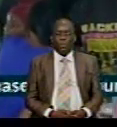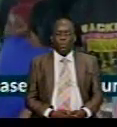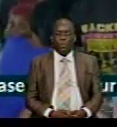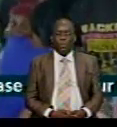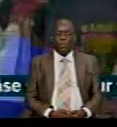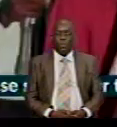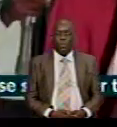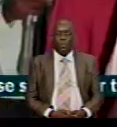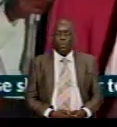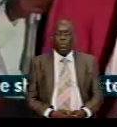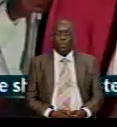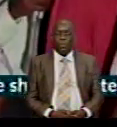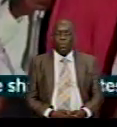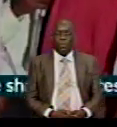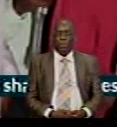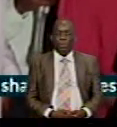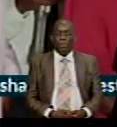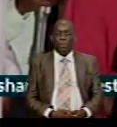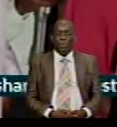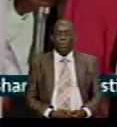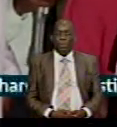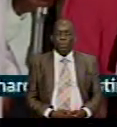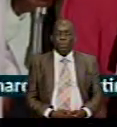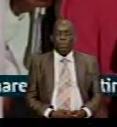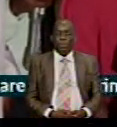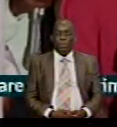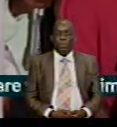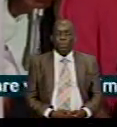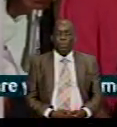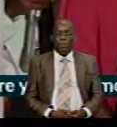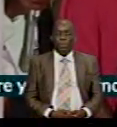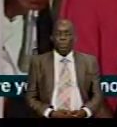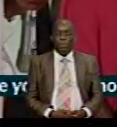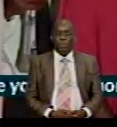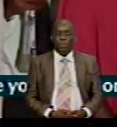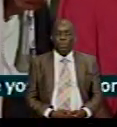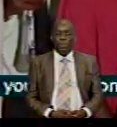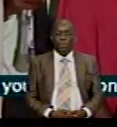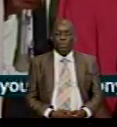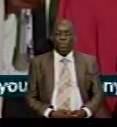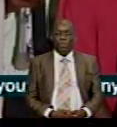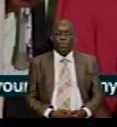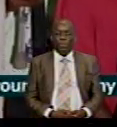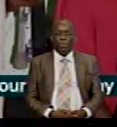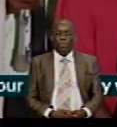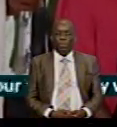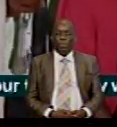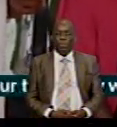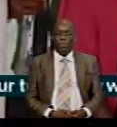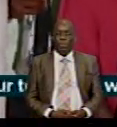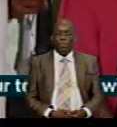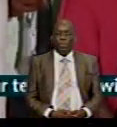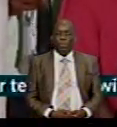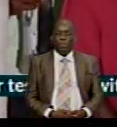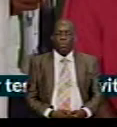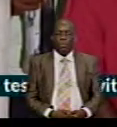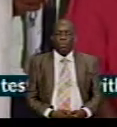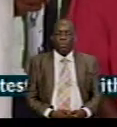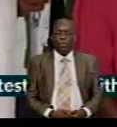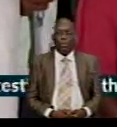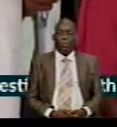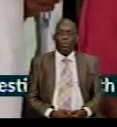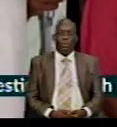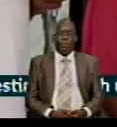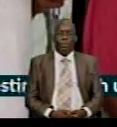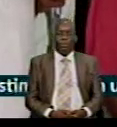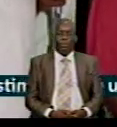la grâce de Dieu, après la prière, vous sentez, il fait les efforts, il parle et on peut comprendre au moins ce qu'il dit et il peut marcher. Dieu l'a